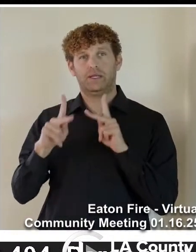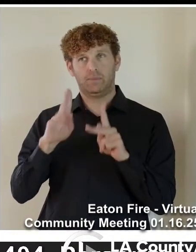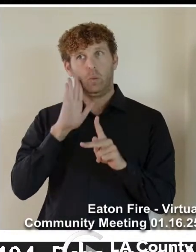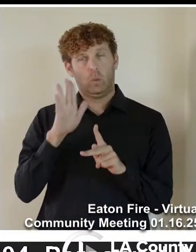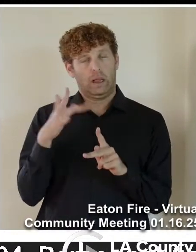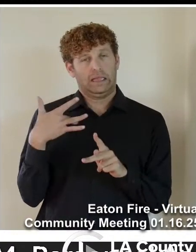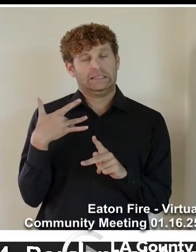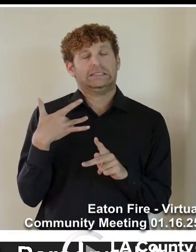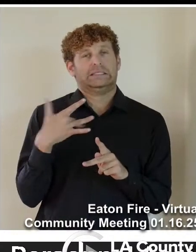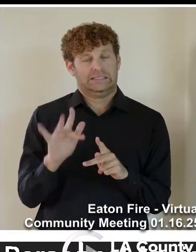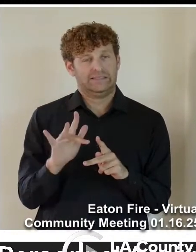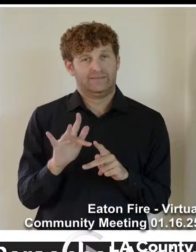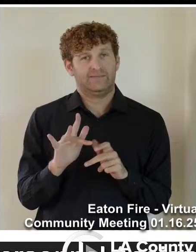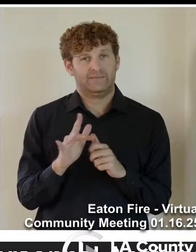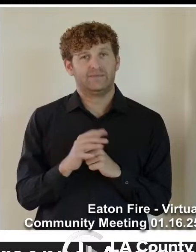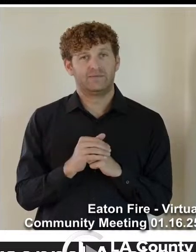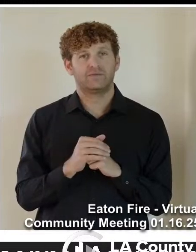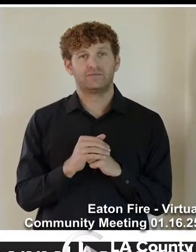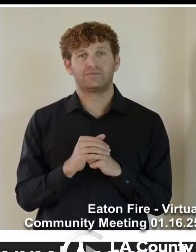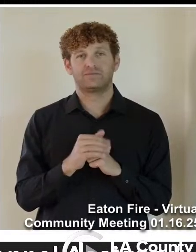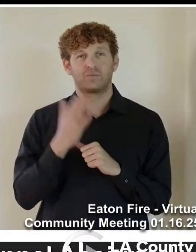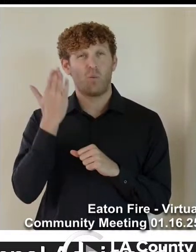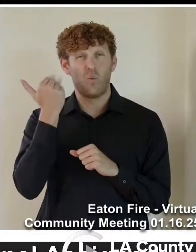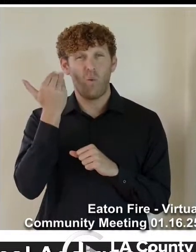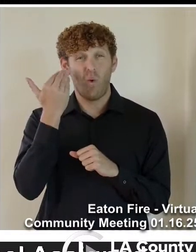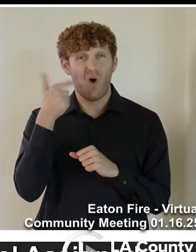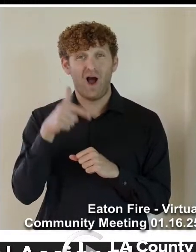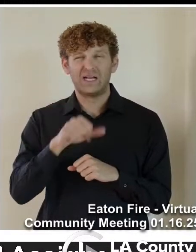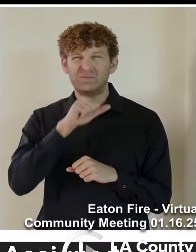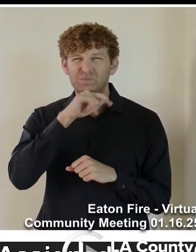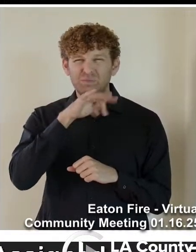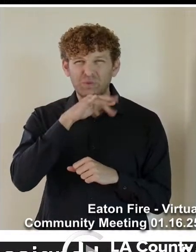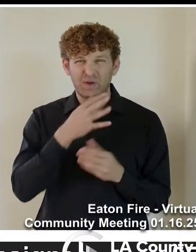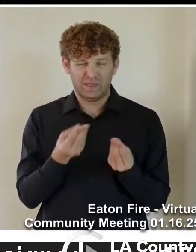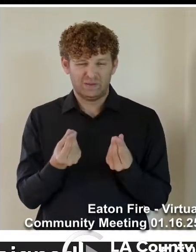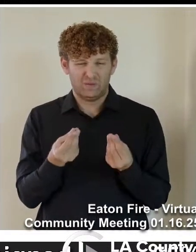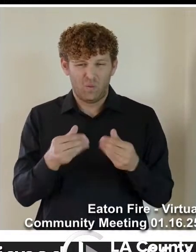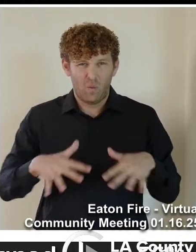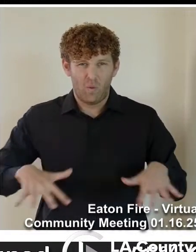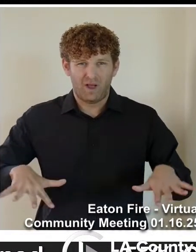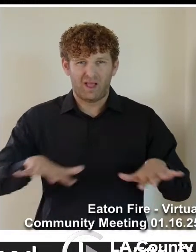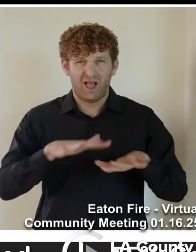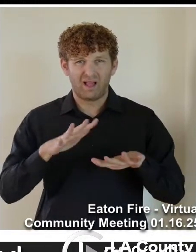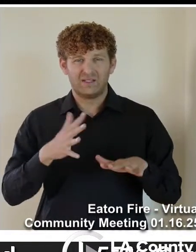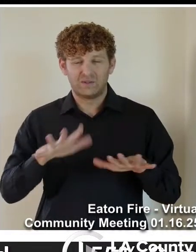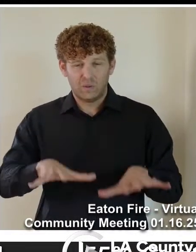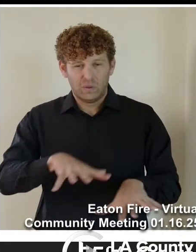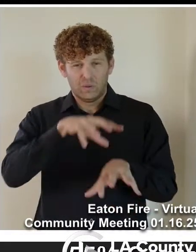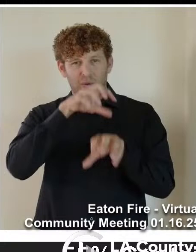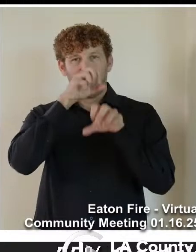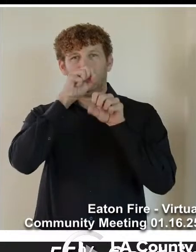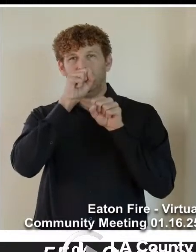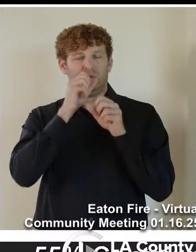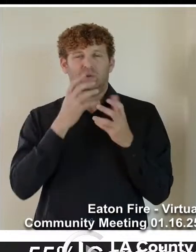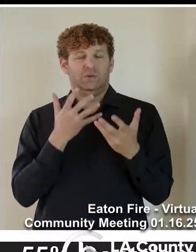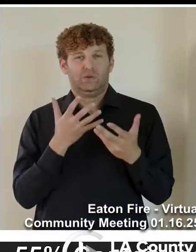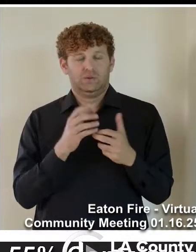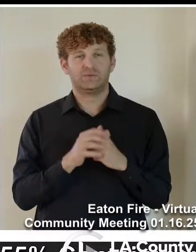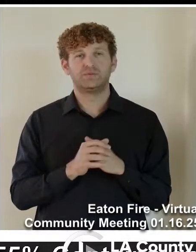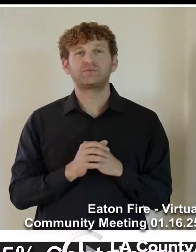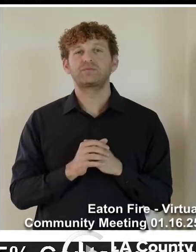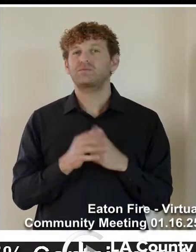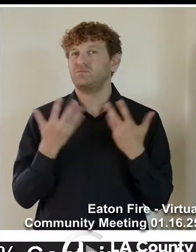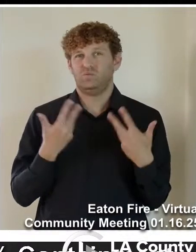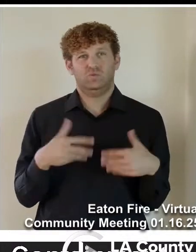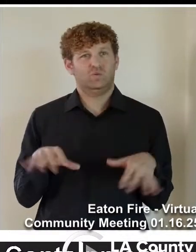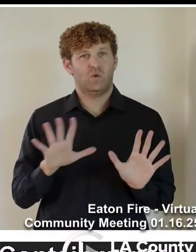irritants that are in the soil and in the debris that you may be wanting to sort through. If you decide to go up and you want to go into